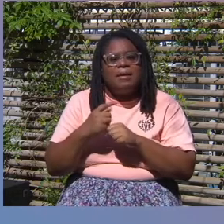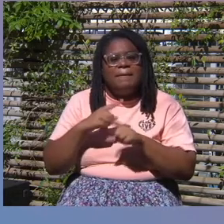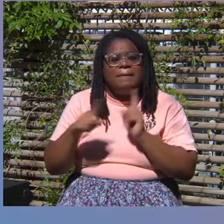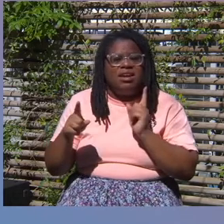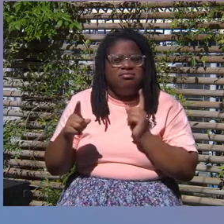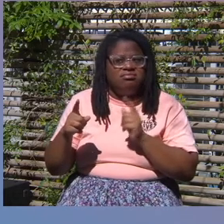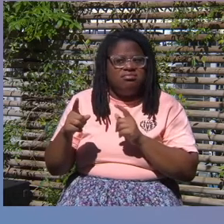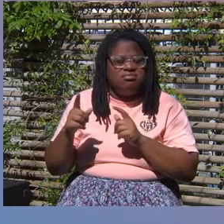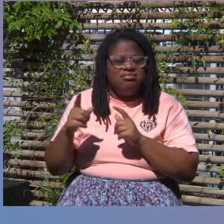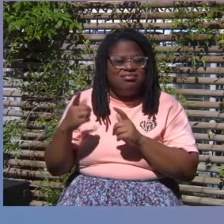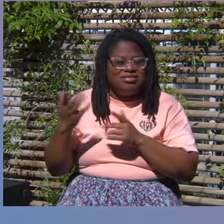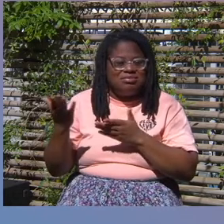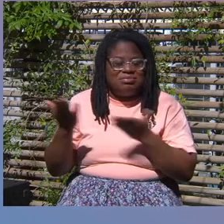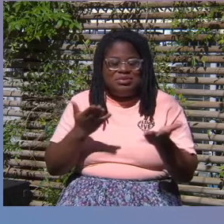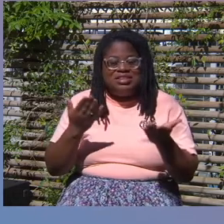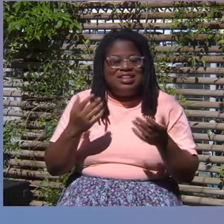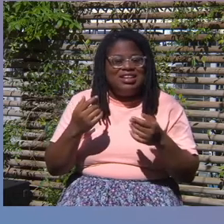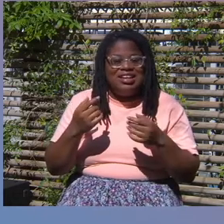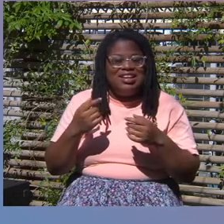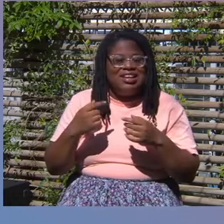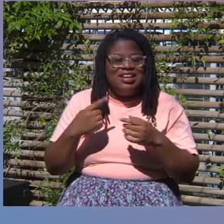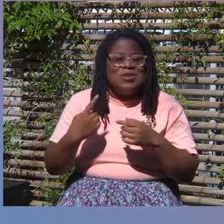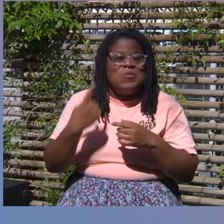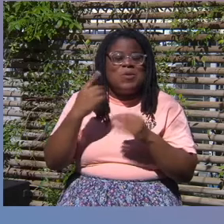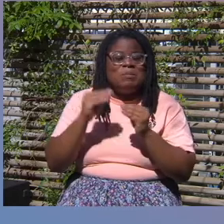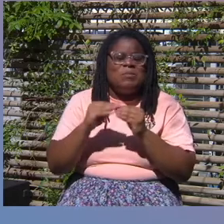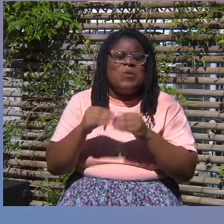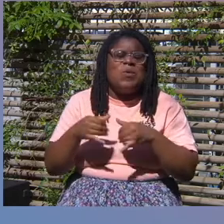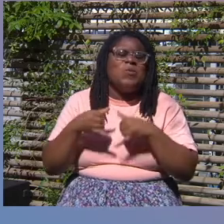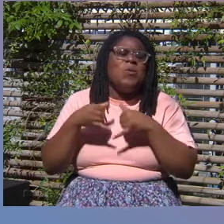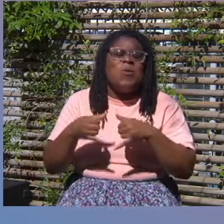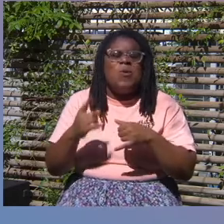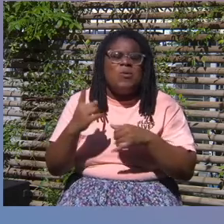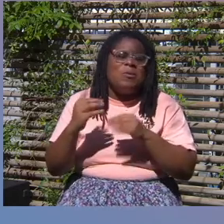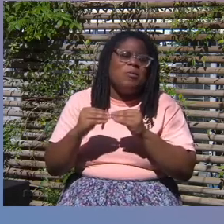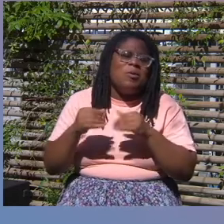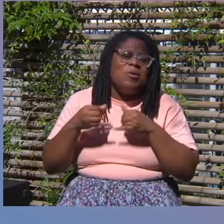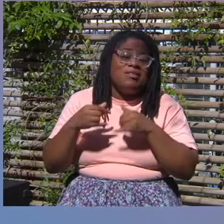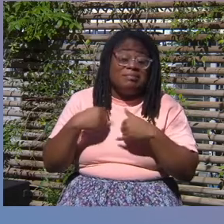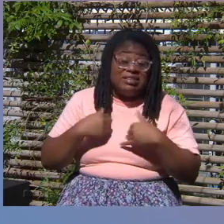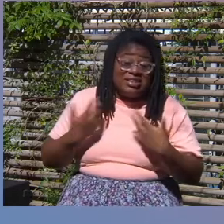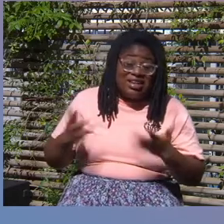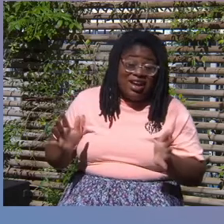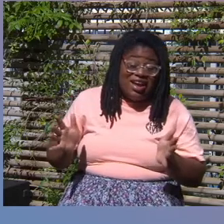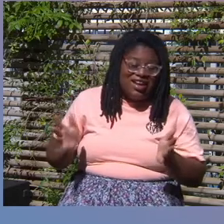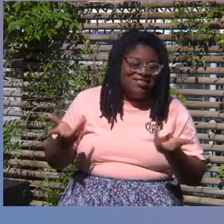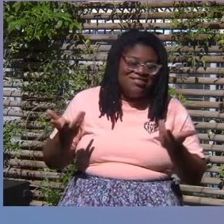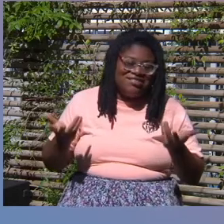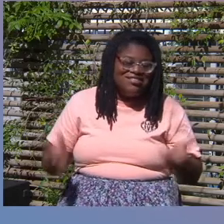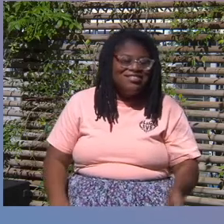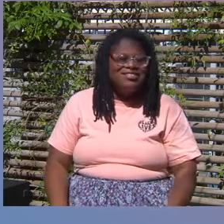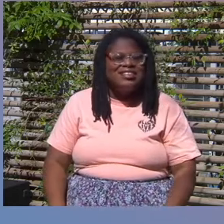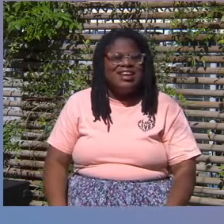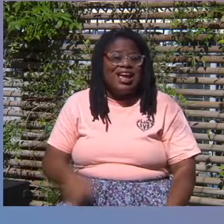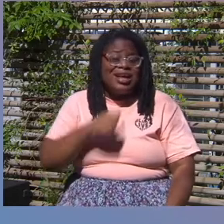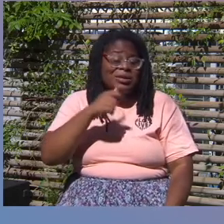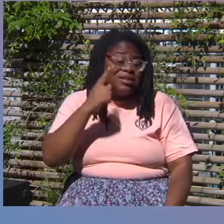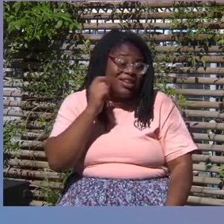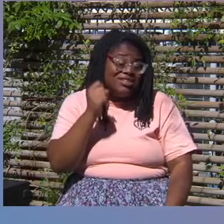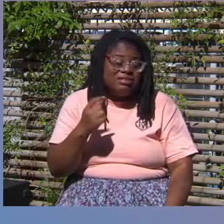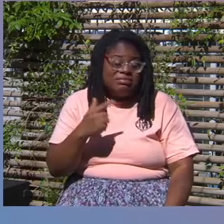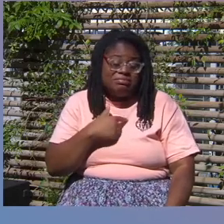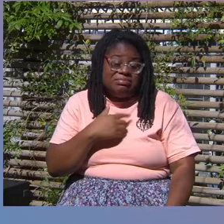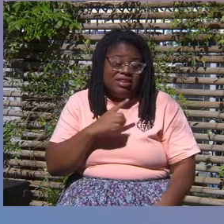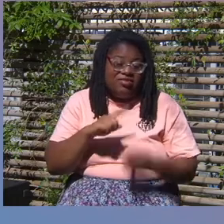they're getting ready to put me out to pasture. If they give me one more award, am I done now? What? I don't think so. I mean, all